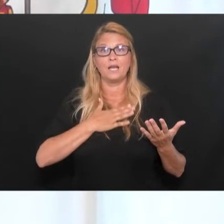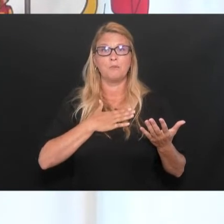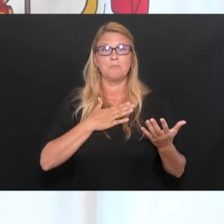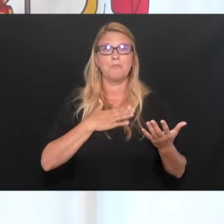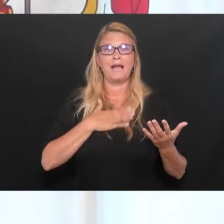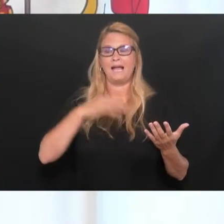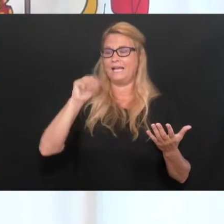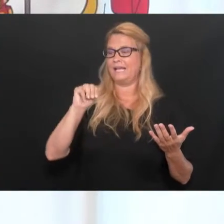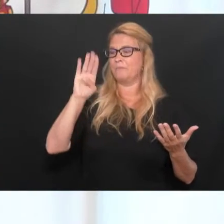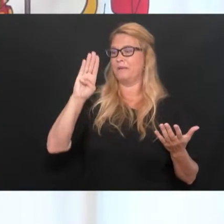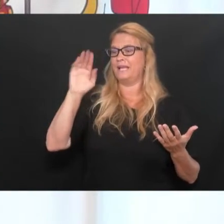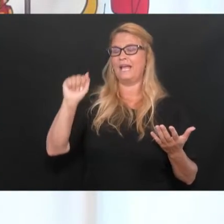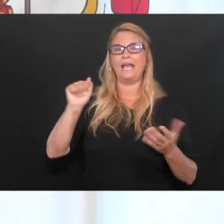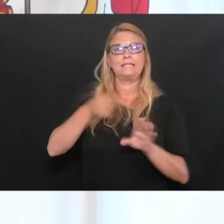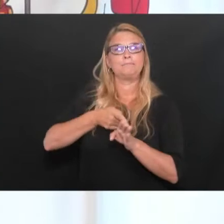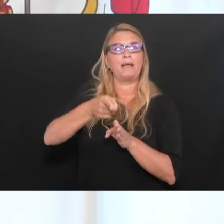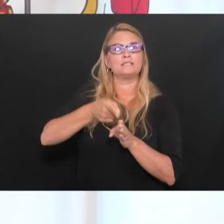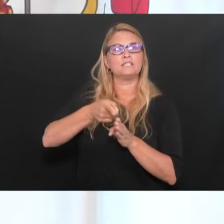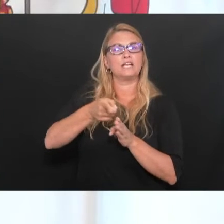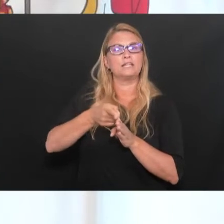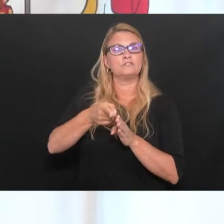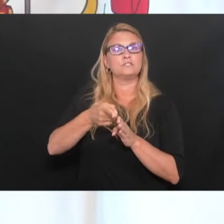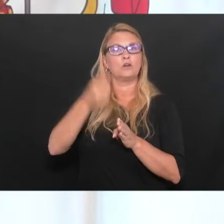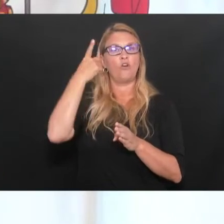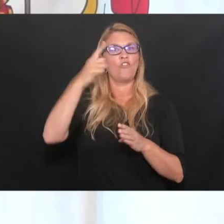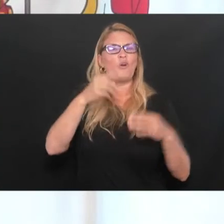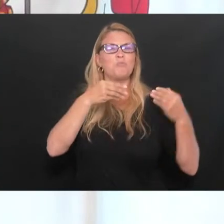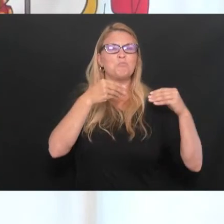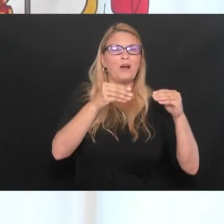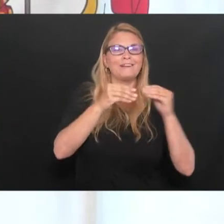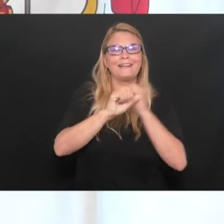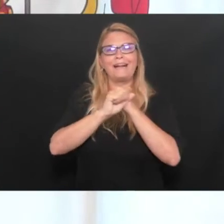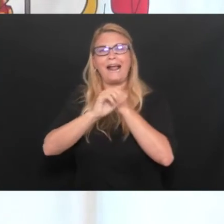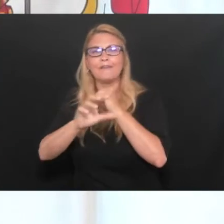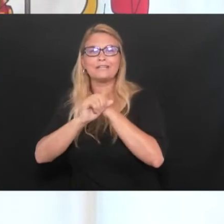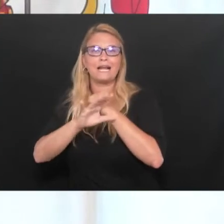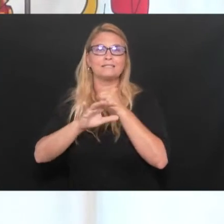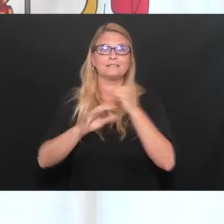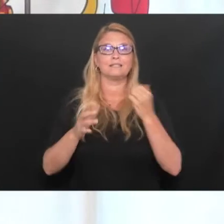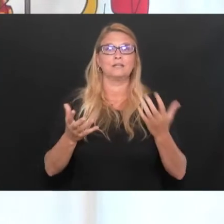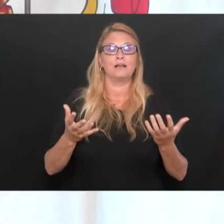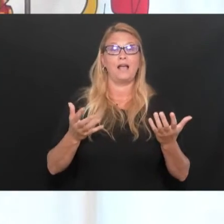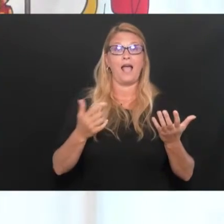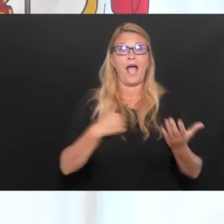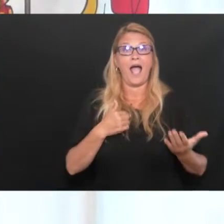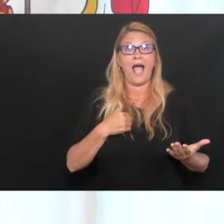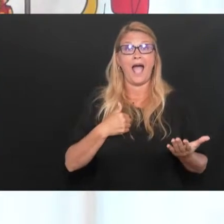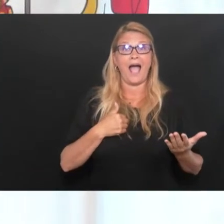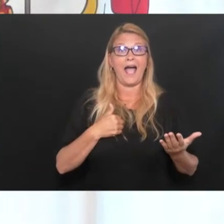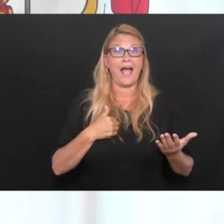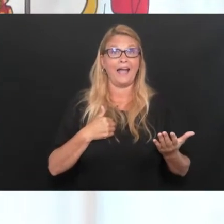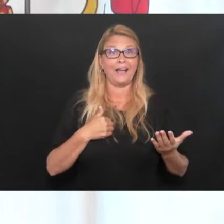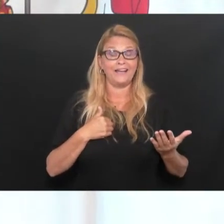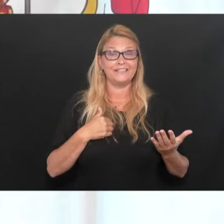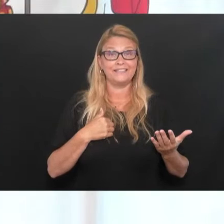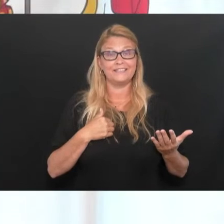MBA, my specialization was marketing advertising, and so I'm